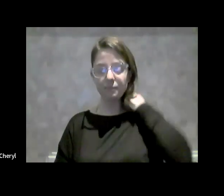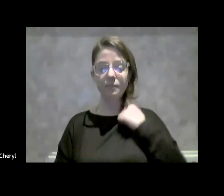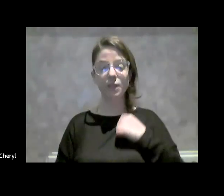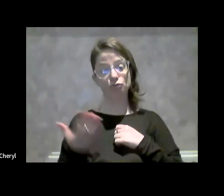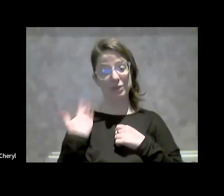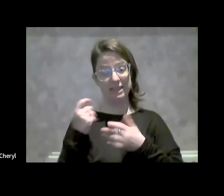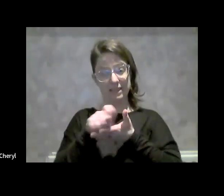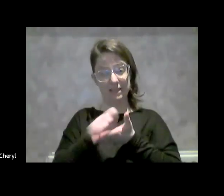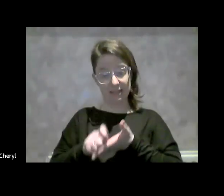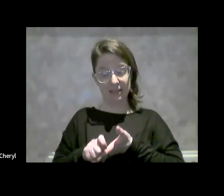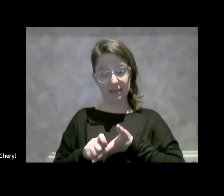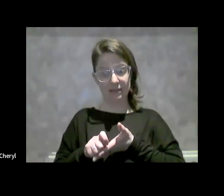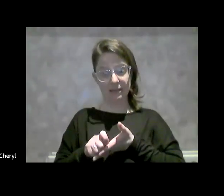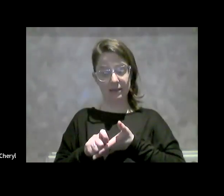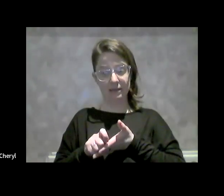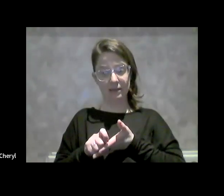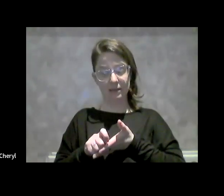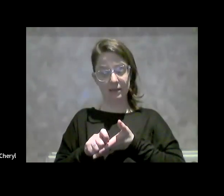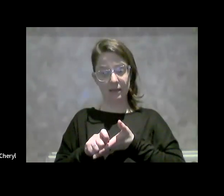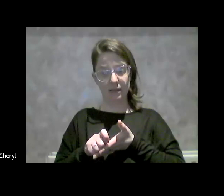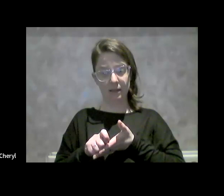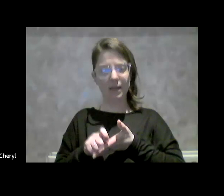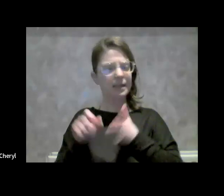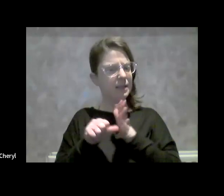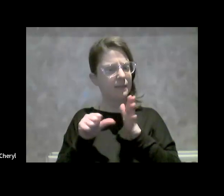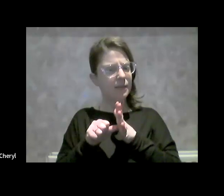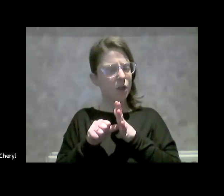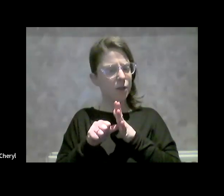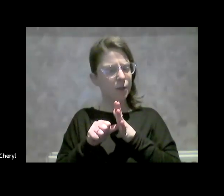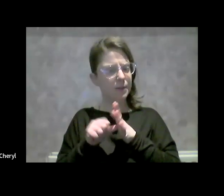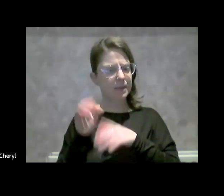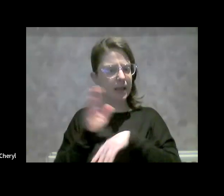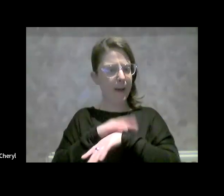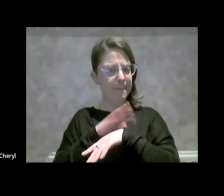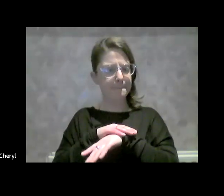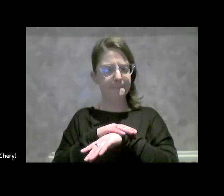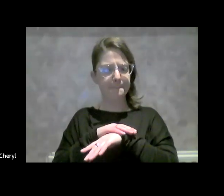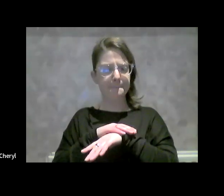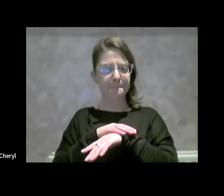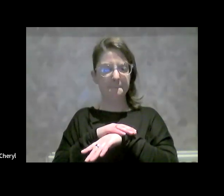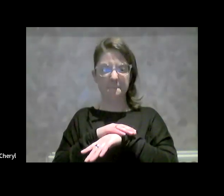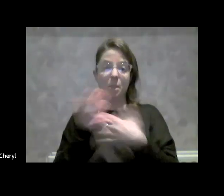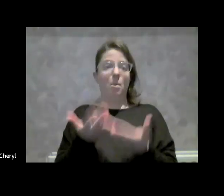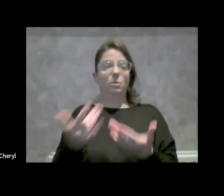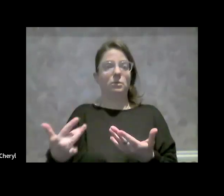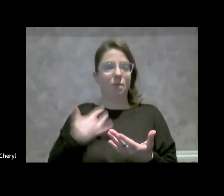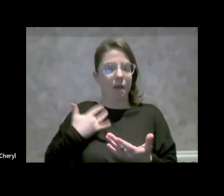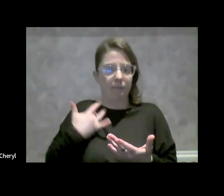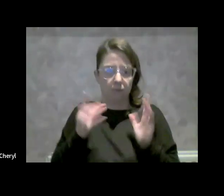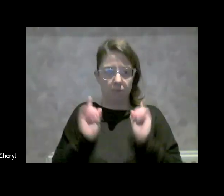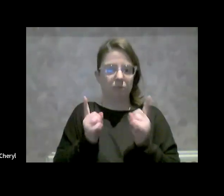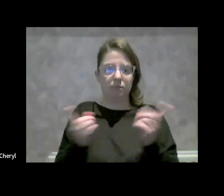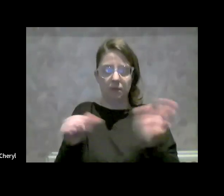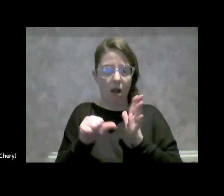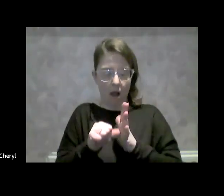one that I wrote. It's a really difficult time to be, well, to just be in the world at the moment anyway, let's be real. It's a